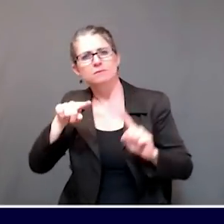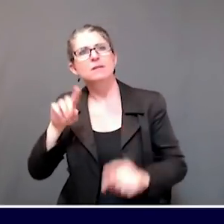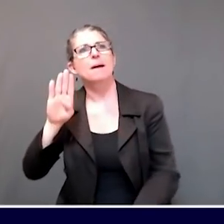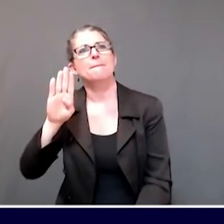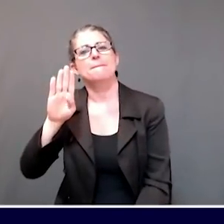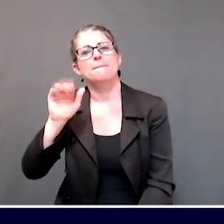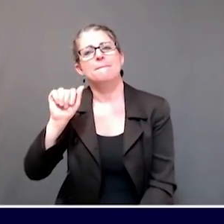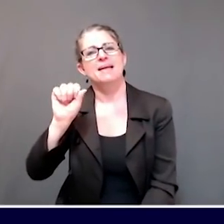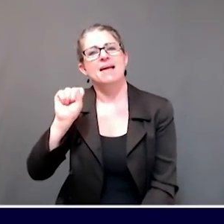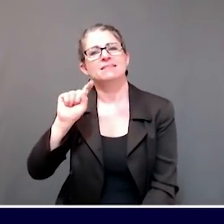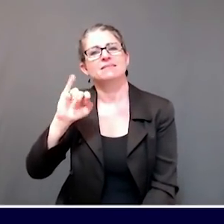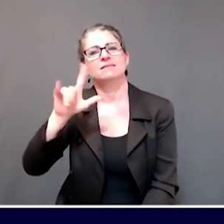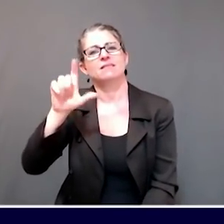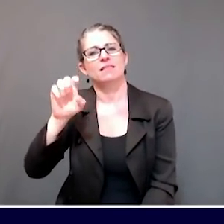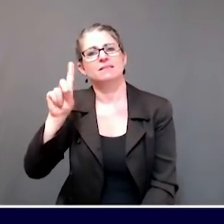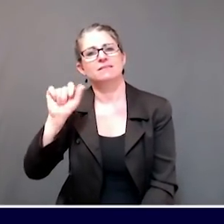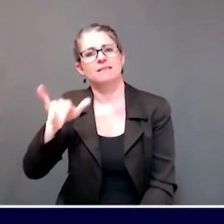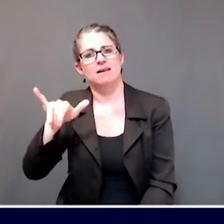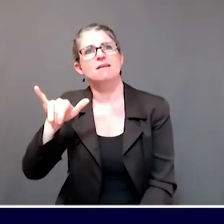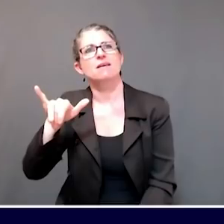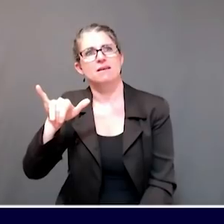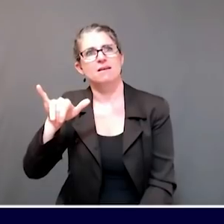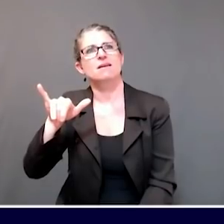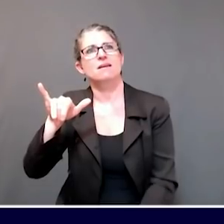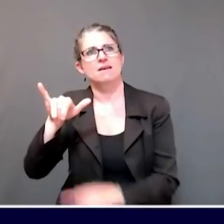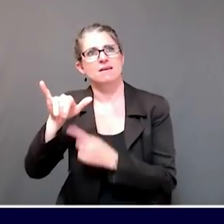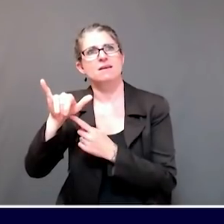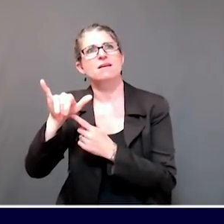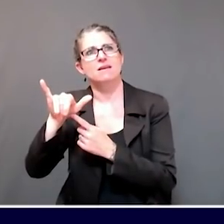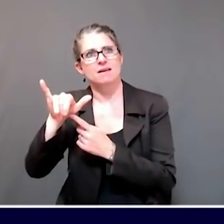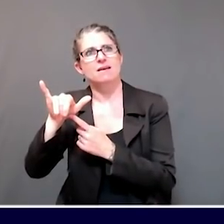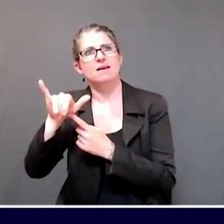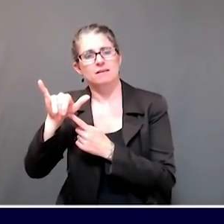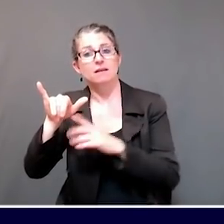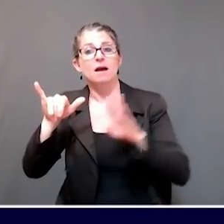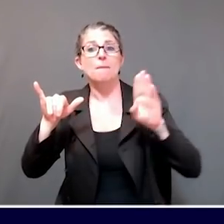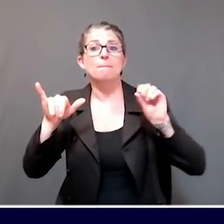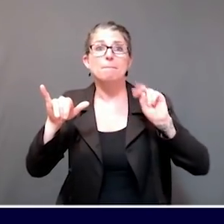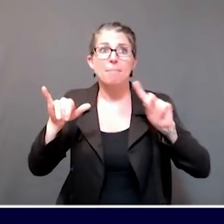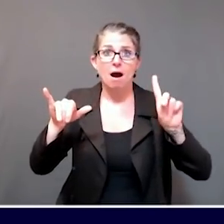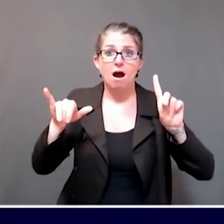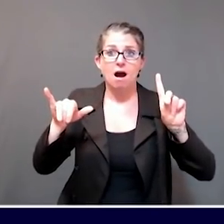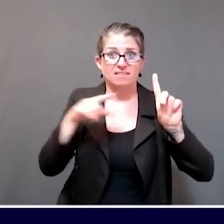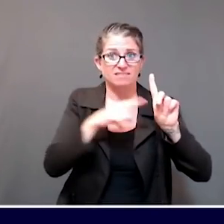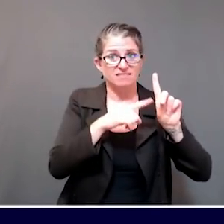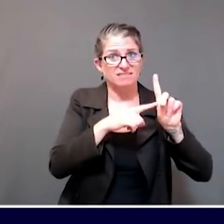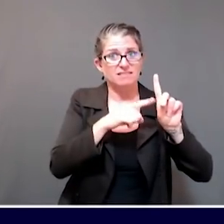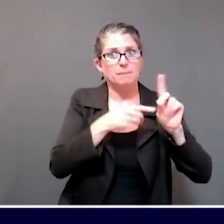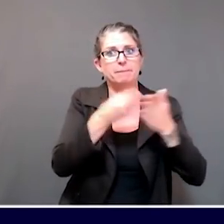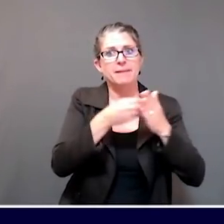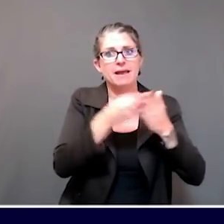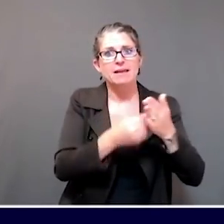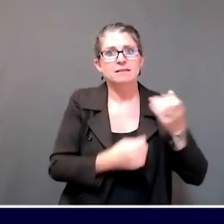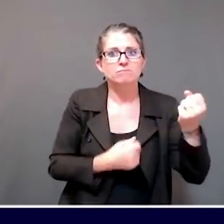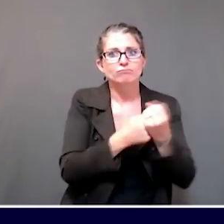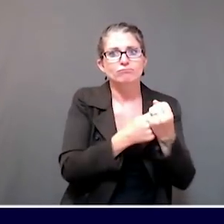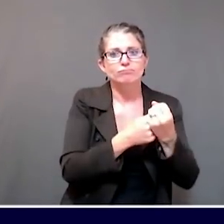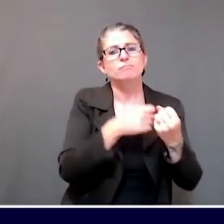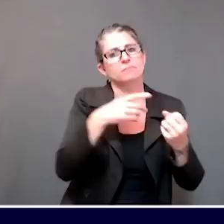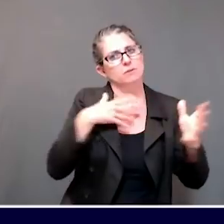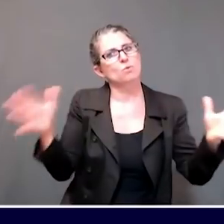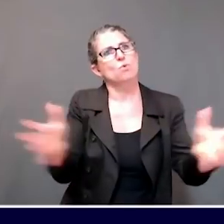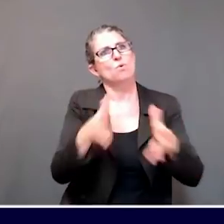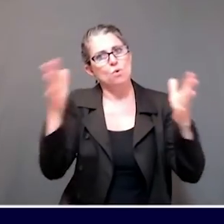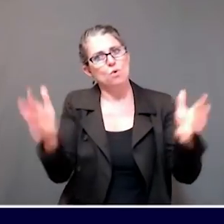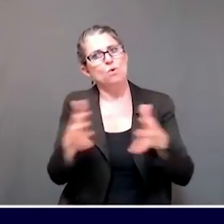well. If people have not yet voted, I urge them to support the 2 bond issues right now. Bruce Van Noot did a couple of